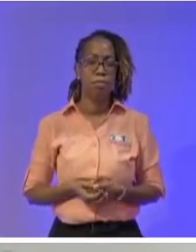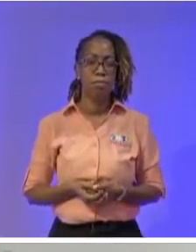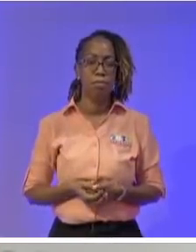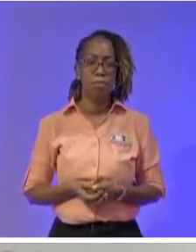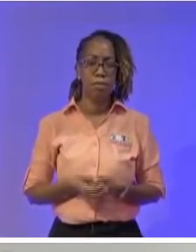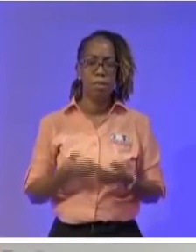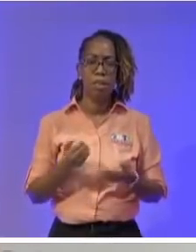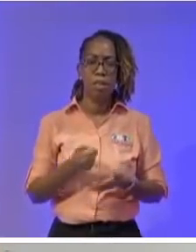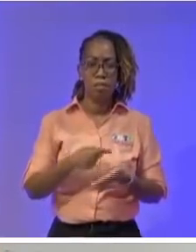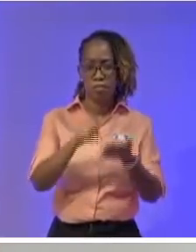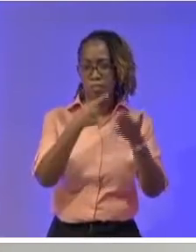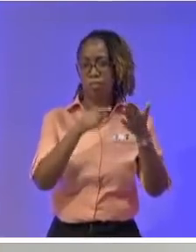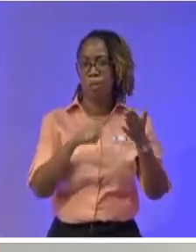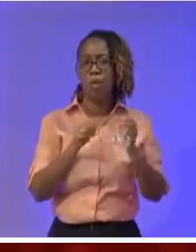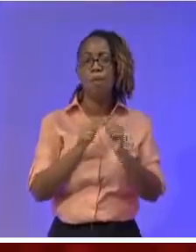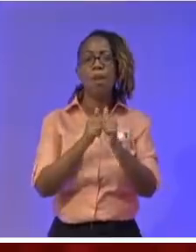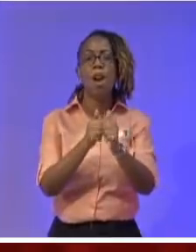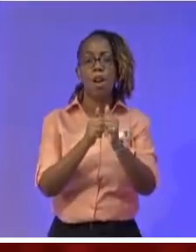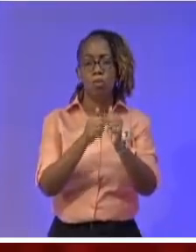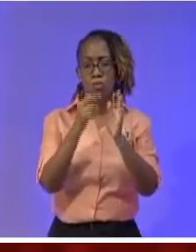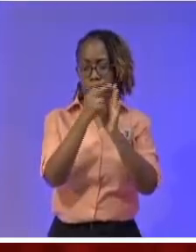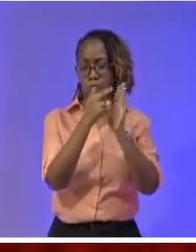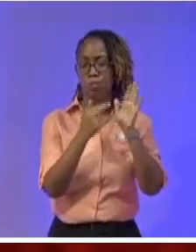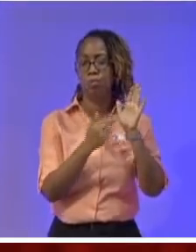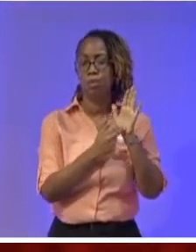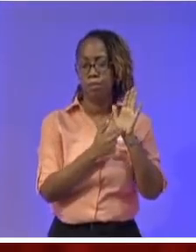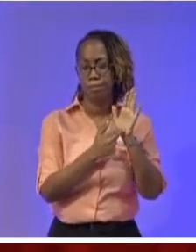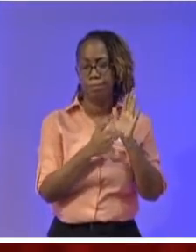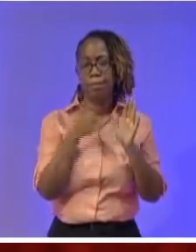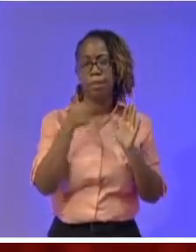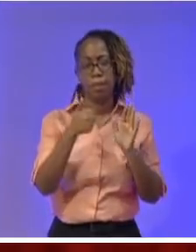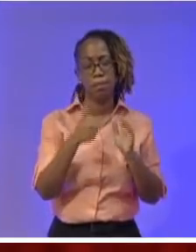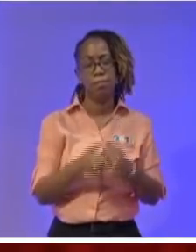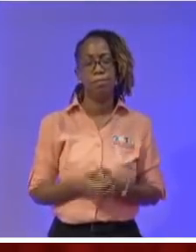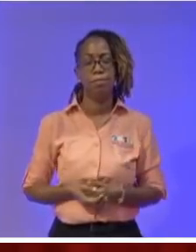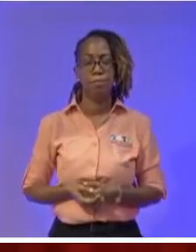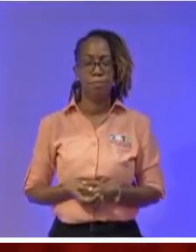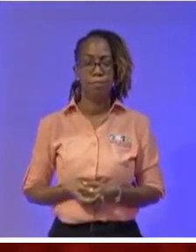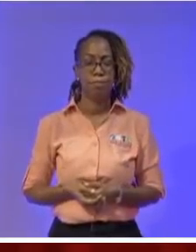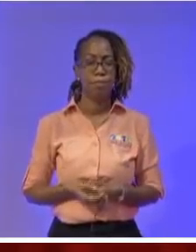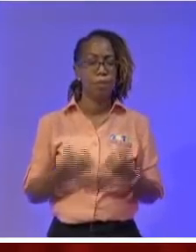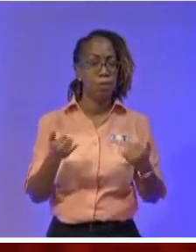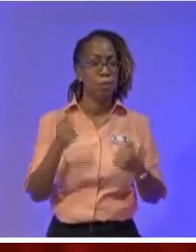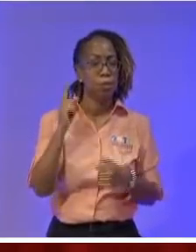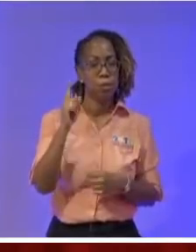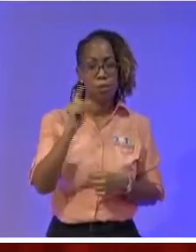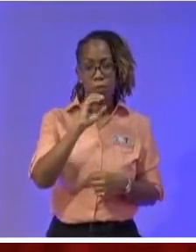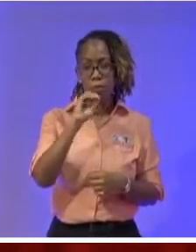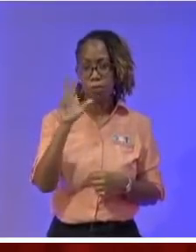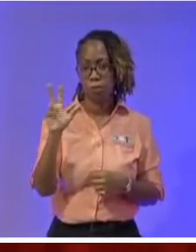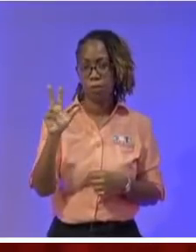very much, Brian. Thank you, Minister. We move to 103 FM. We are ready for your questions. Good morning.